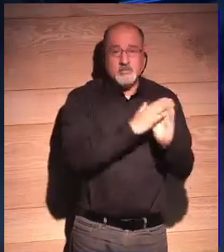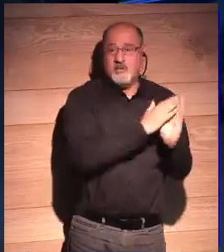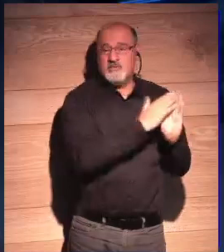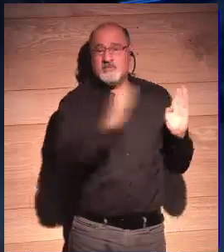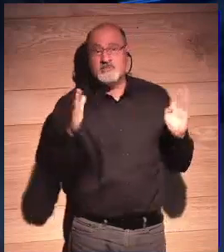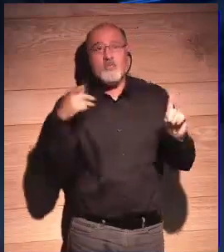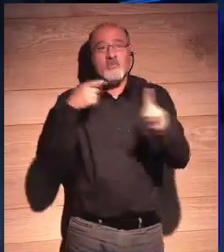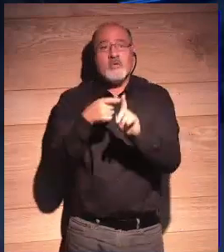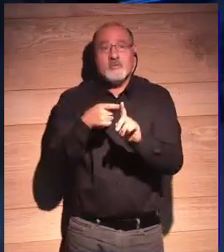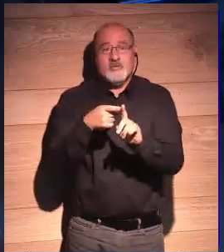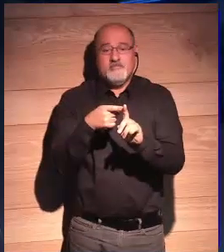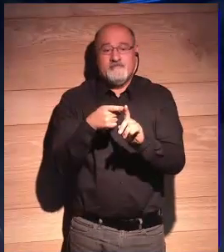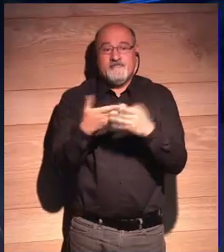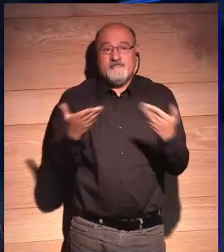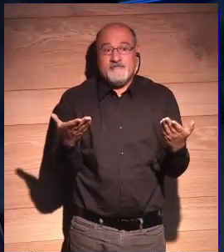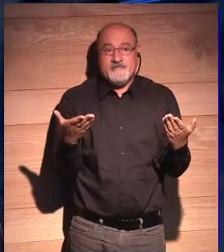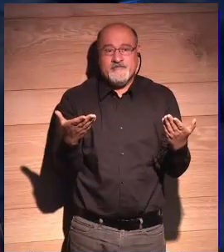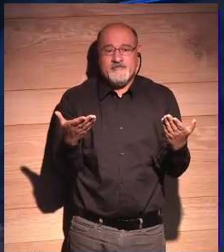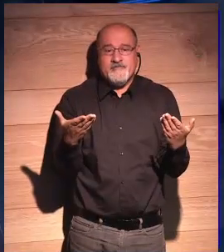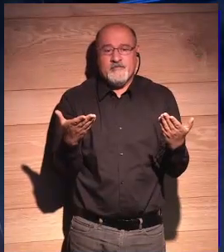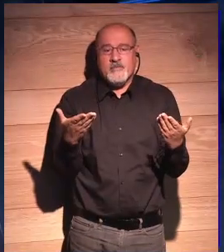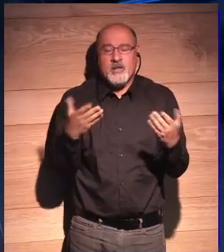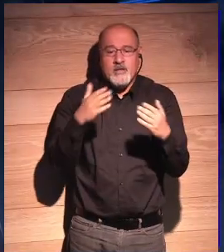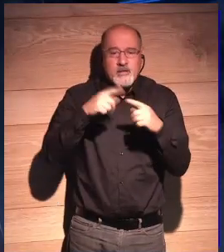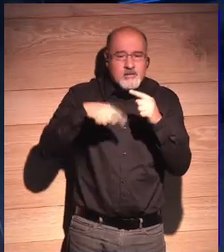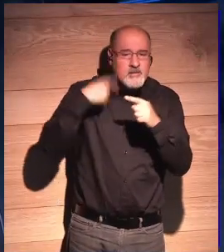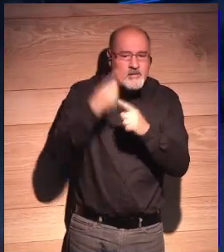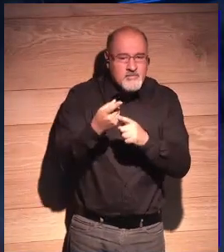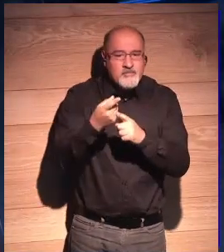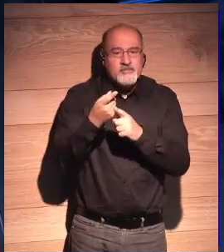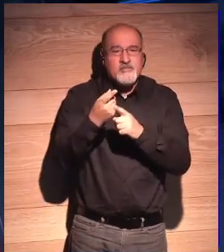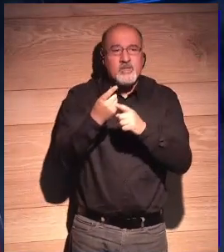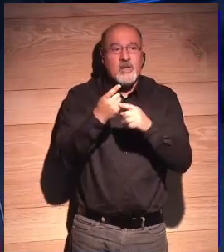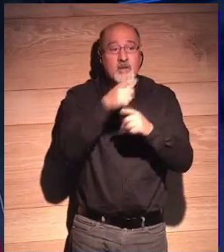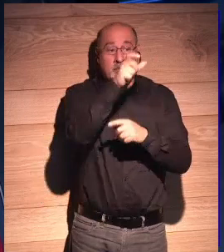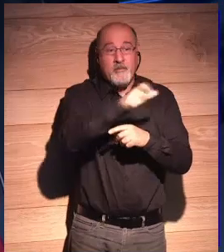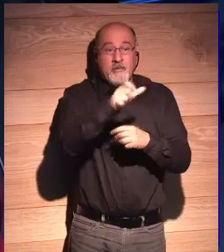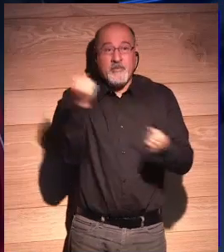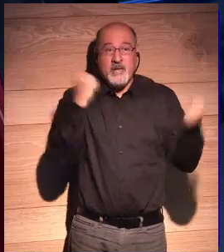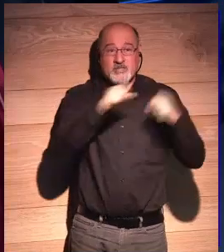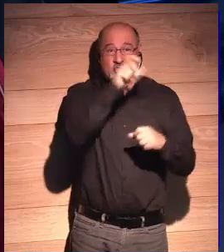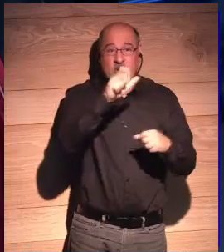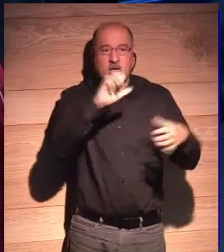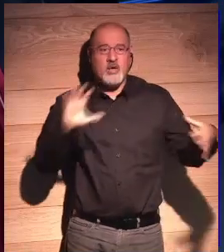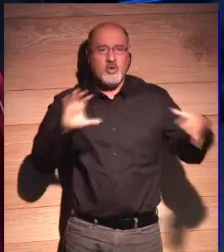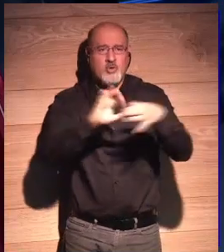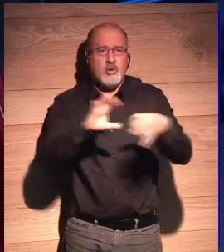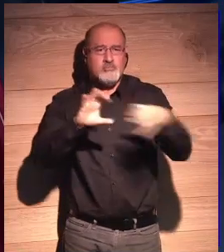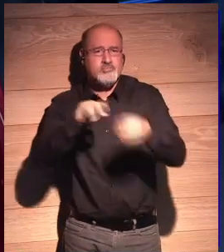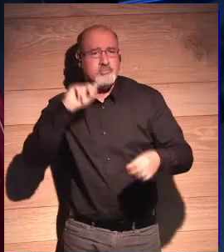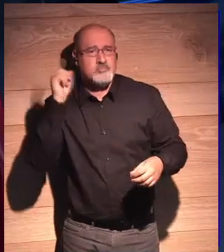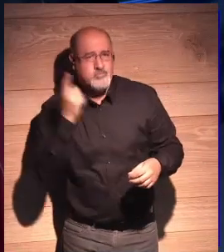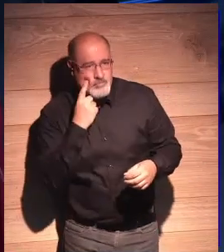to inhabit them, find some connection with them, and ultimately to feel like we've been on a